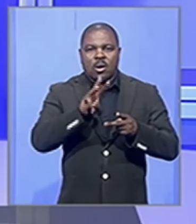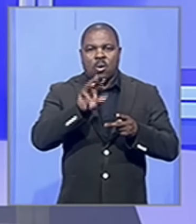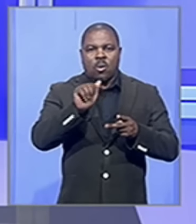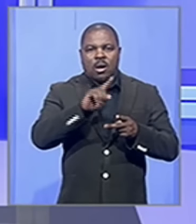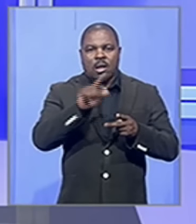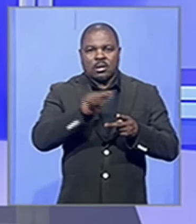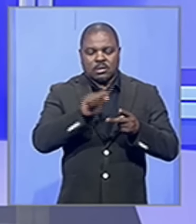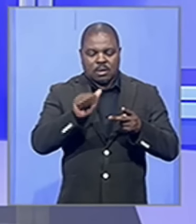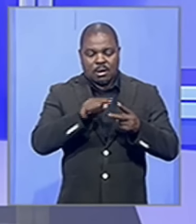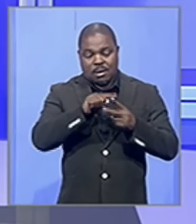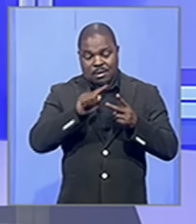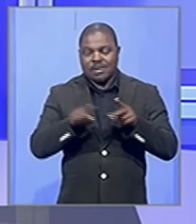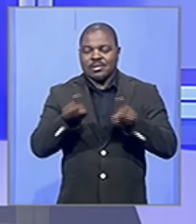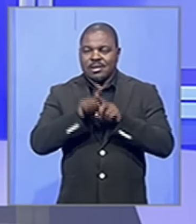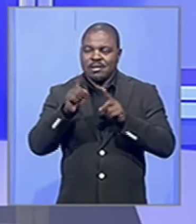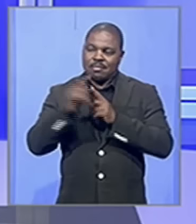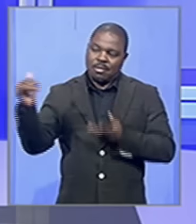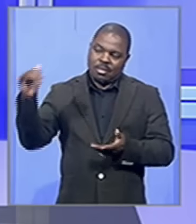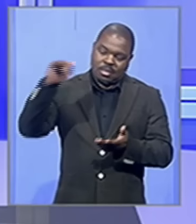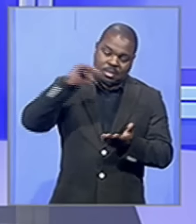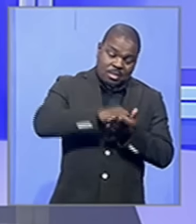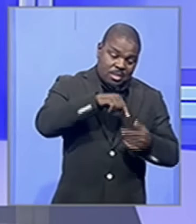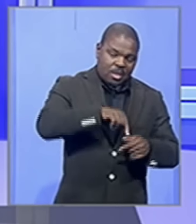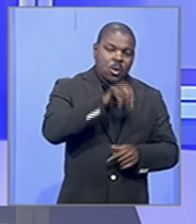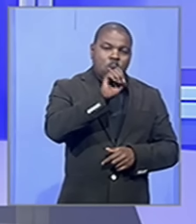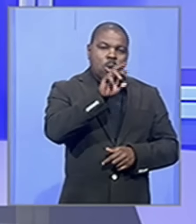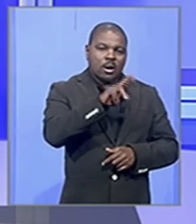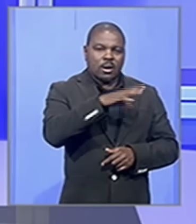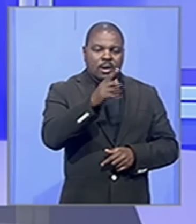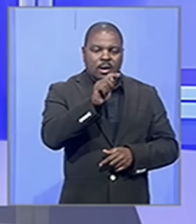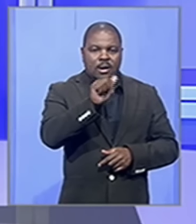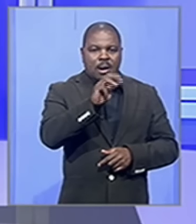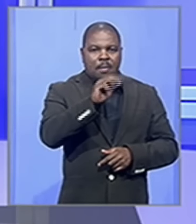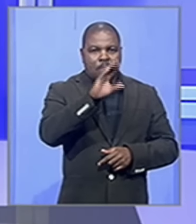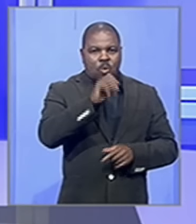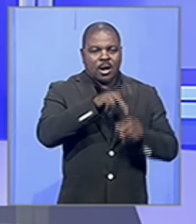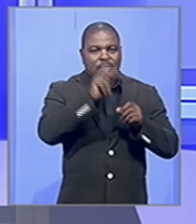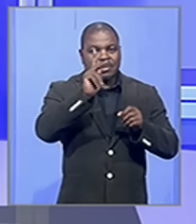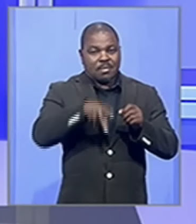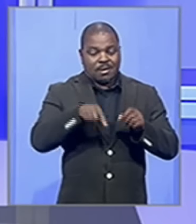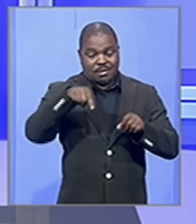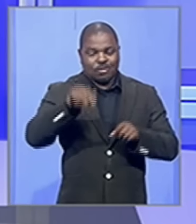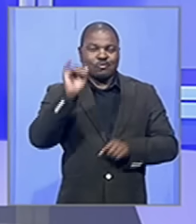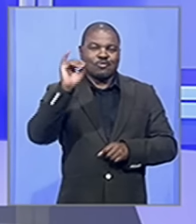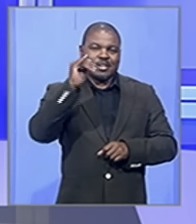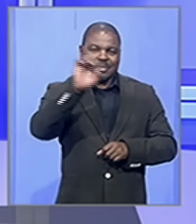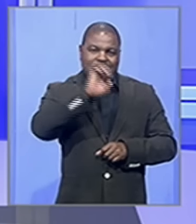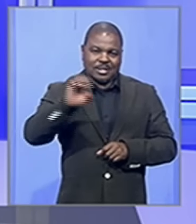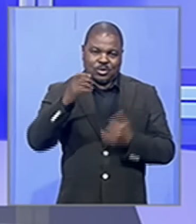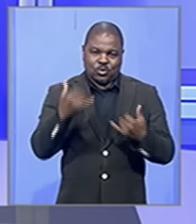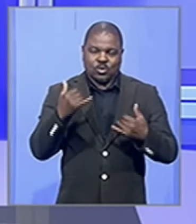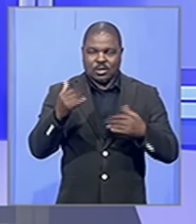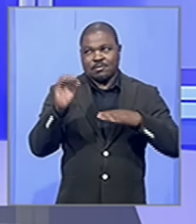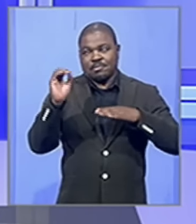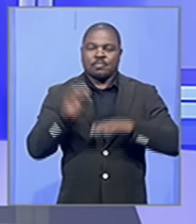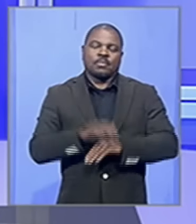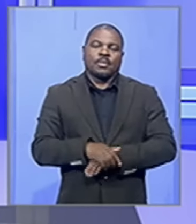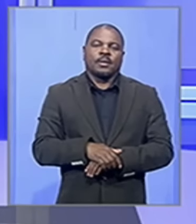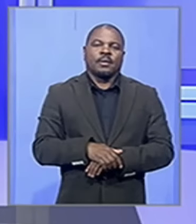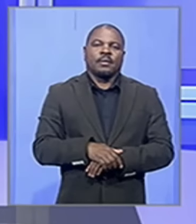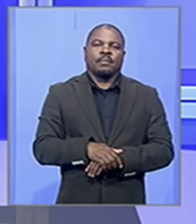ba gorogile kwa boema fofane jwa OR Tambo kwa Kempton Park o kwa botlhaba jwa Johannesburg go salegale